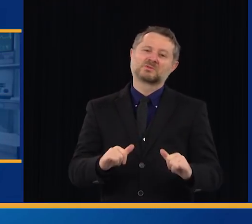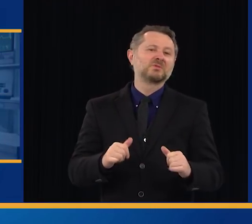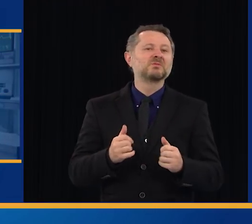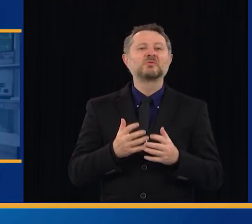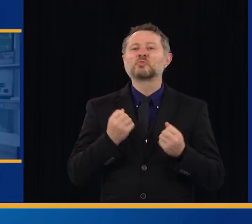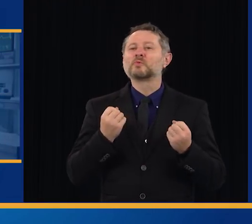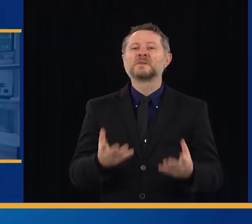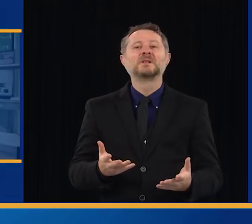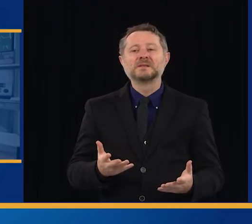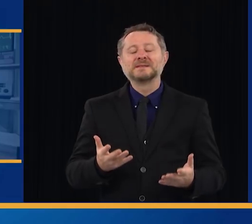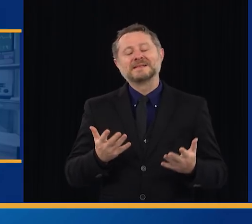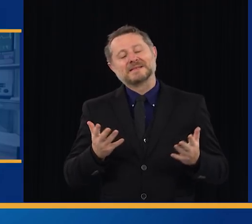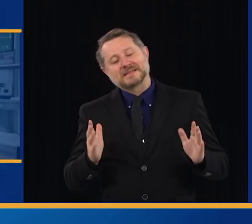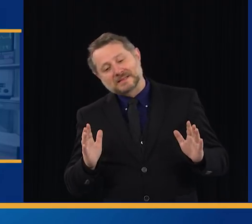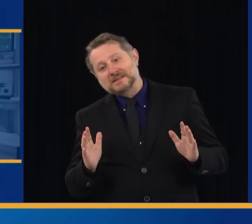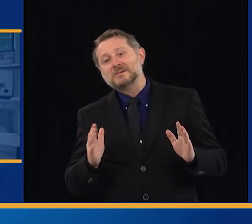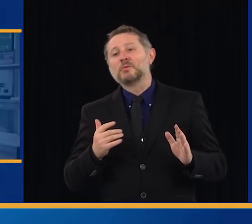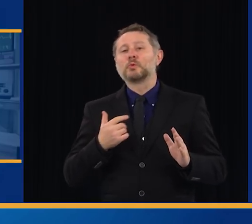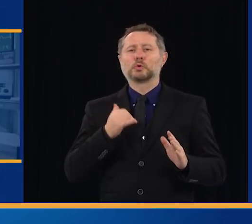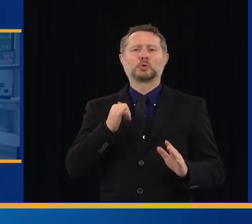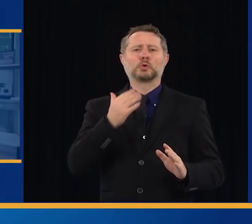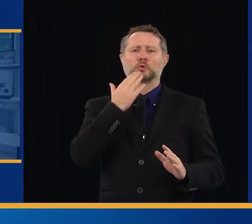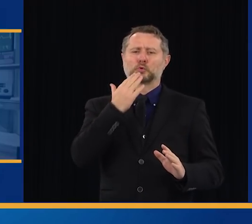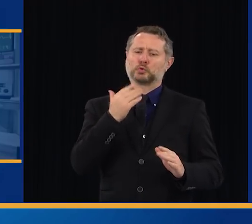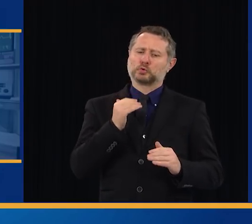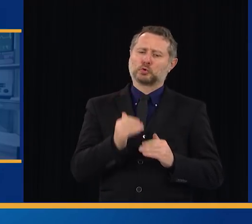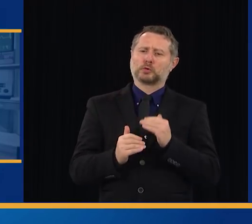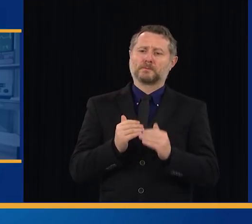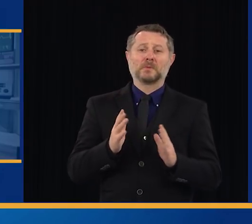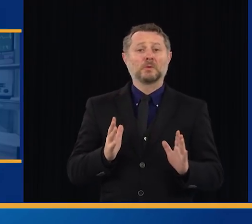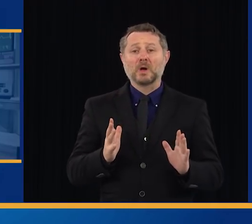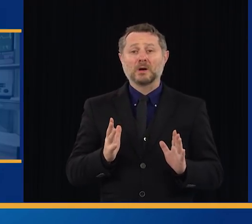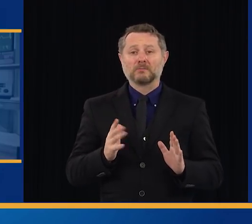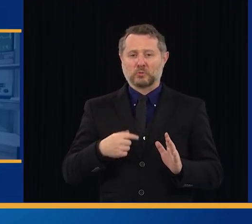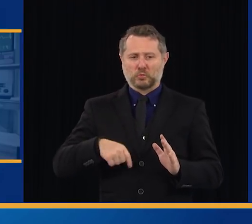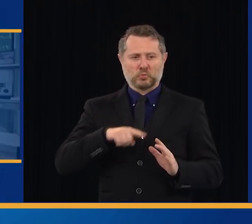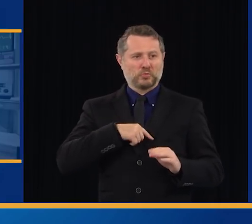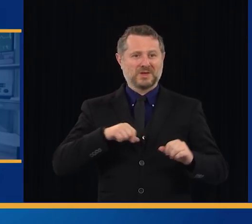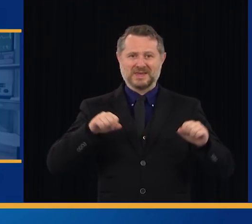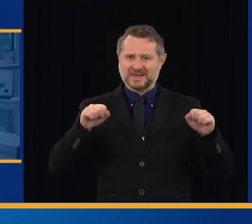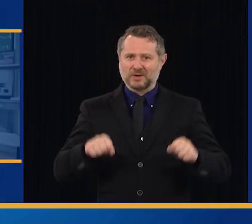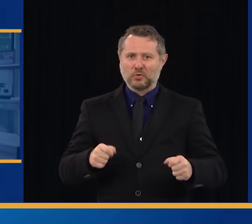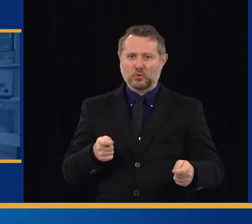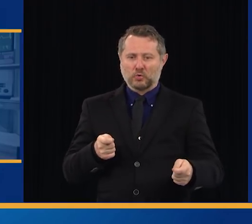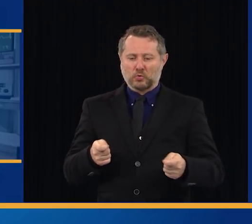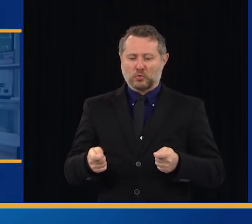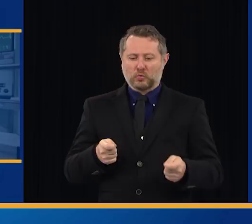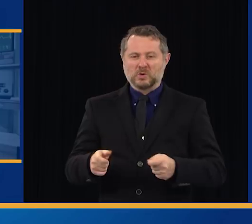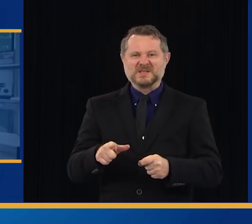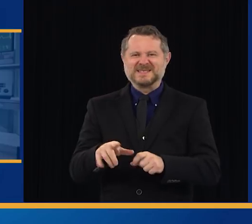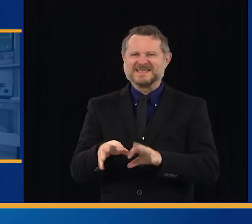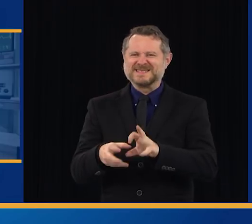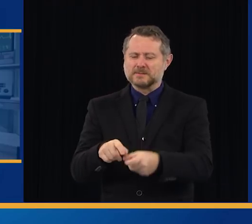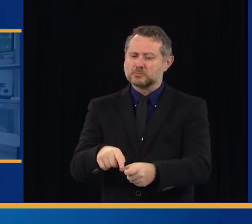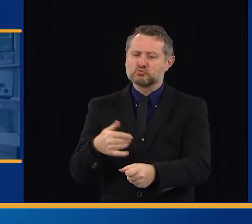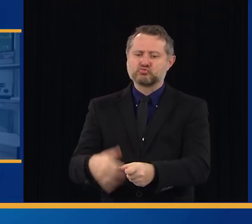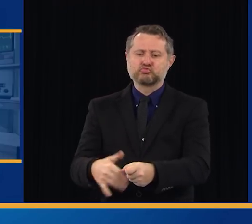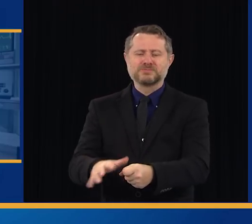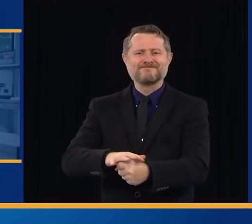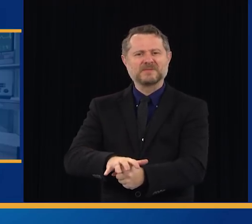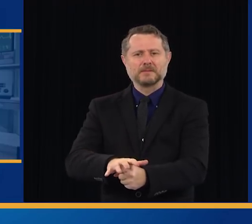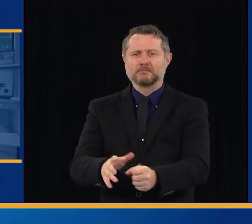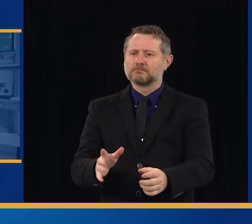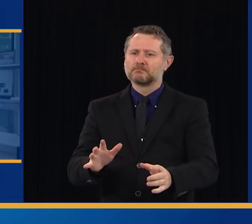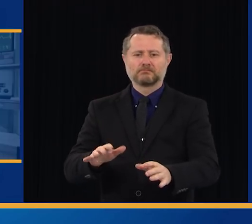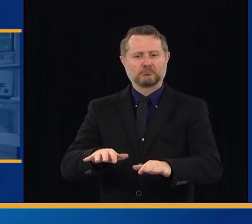But the good news is it means we can control the virus, right? We can control the spread. And we did